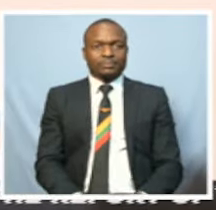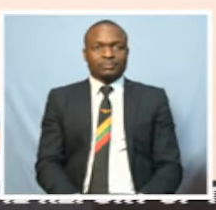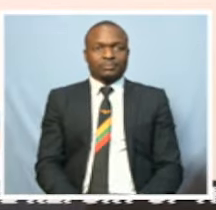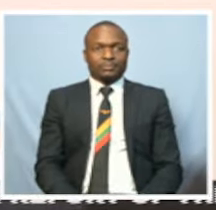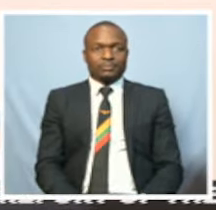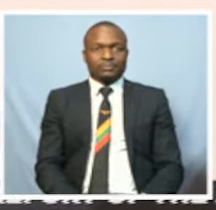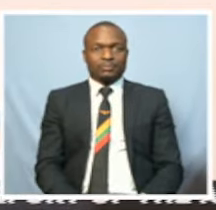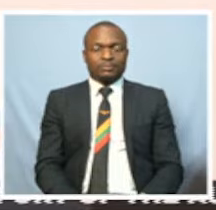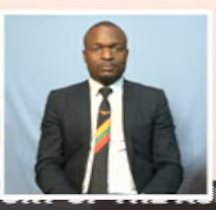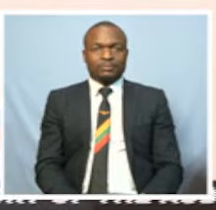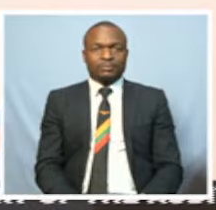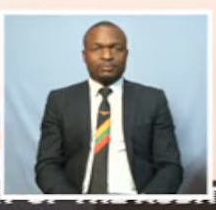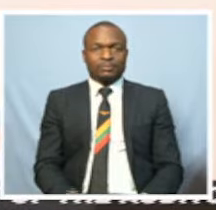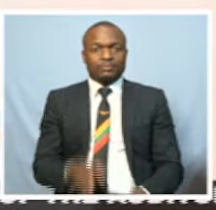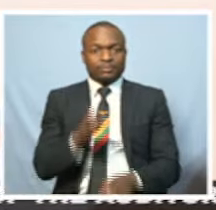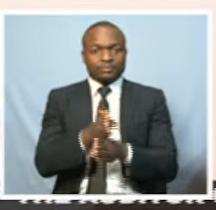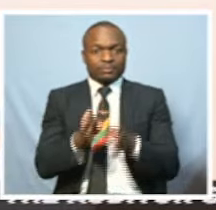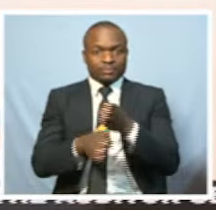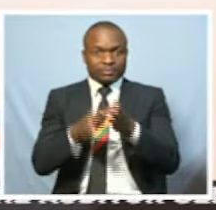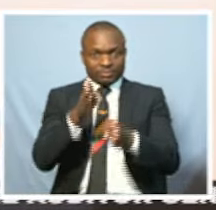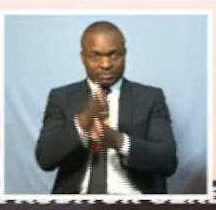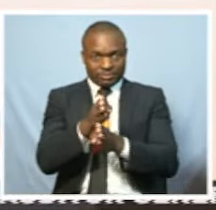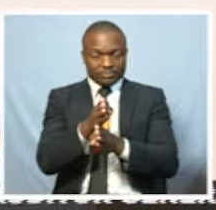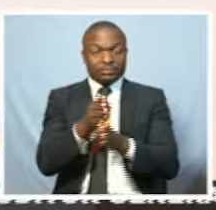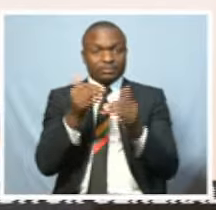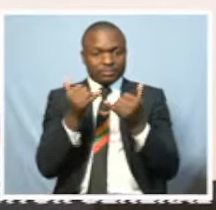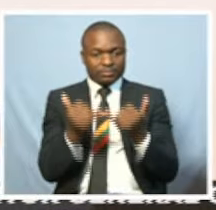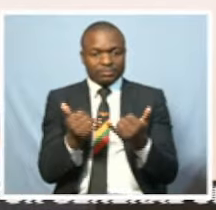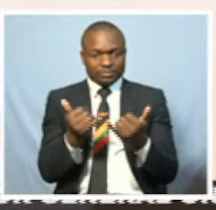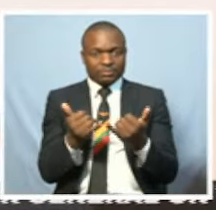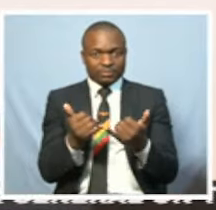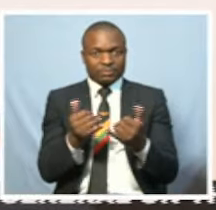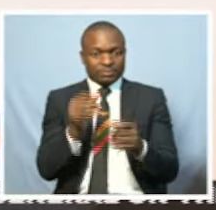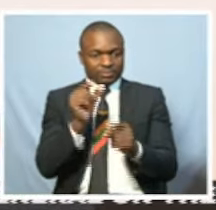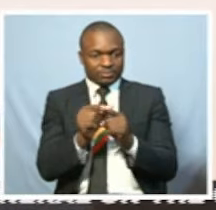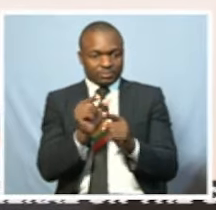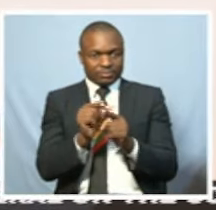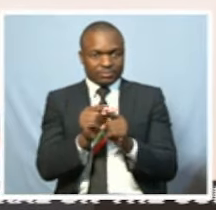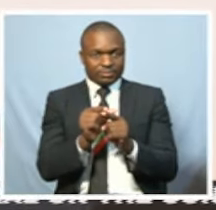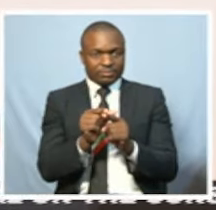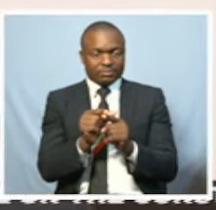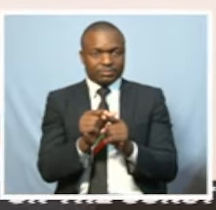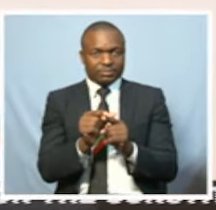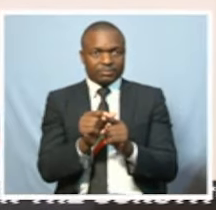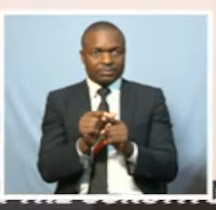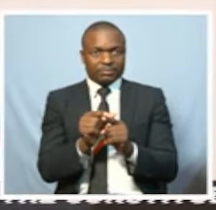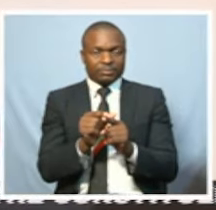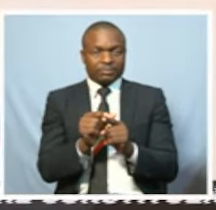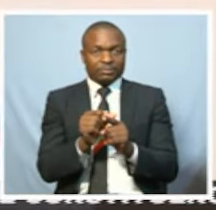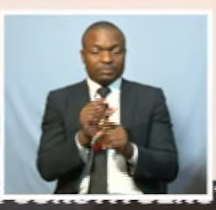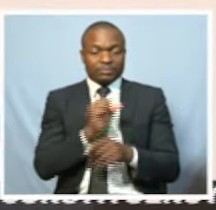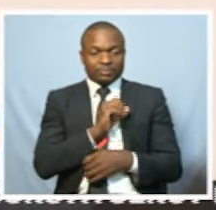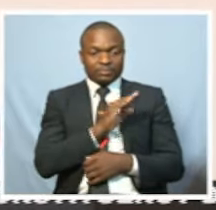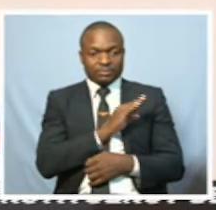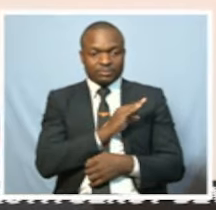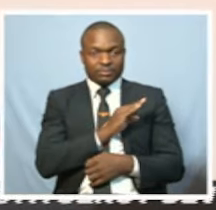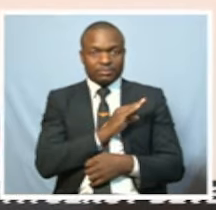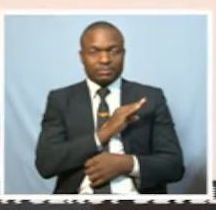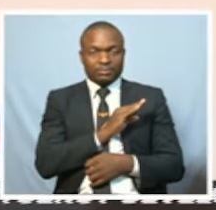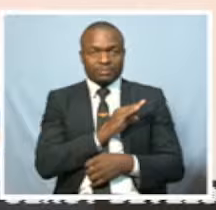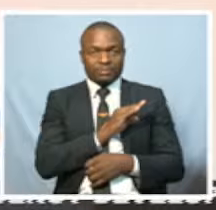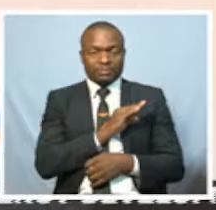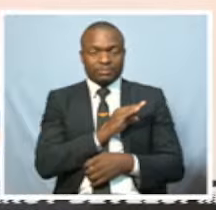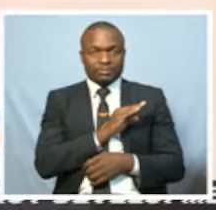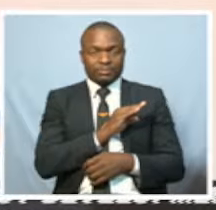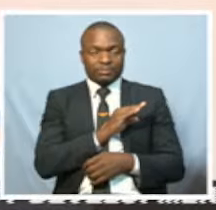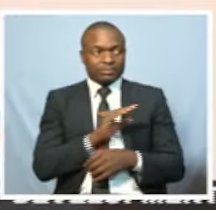Staff house construction. Yes. Now the way it was written, it was staff house. Now we can just put a U so it makes